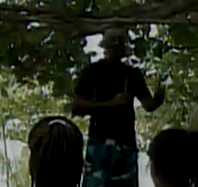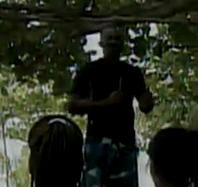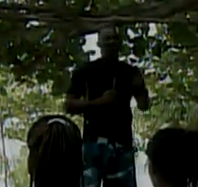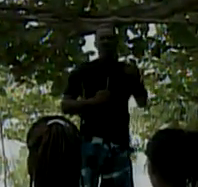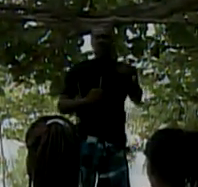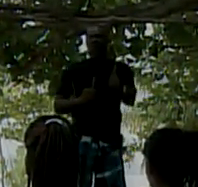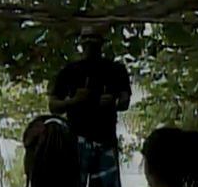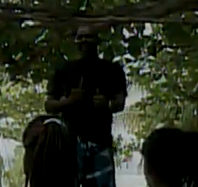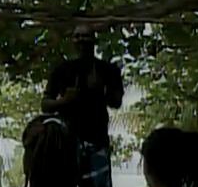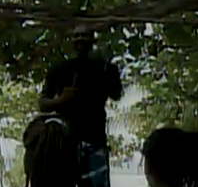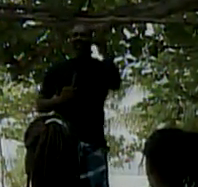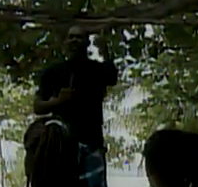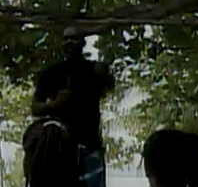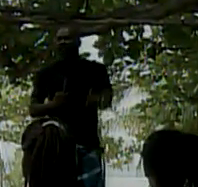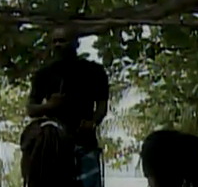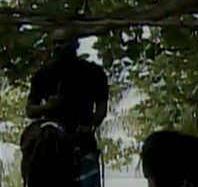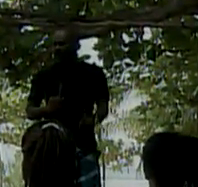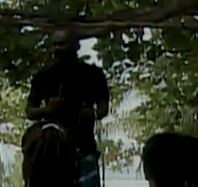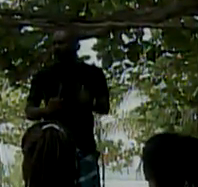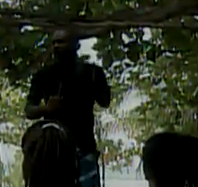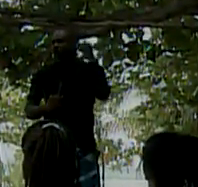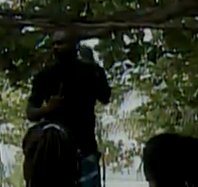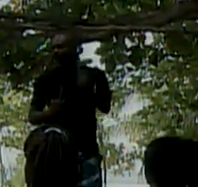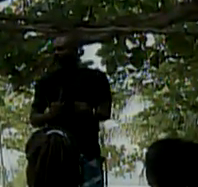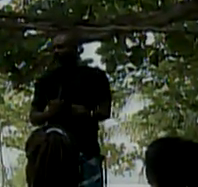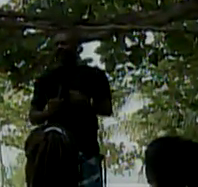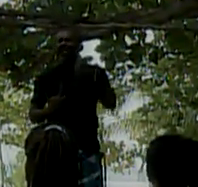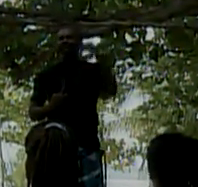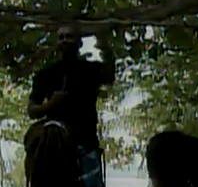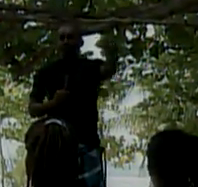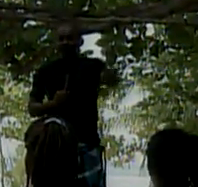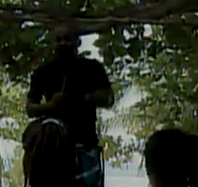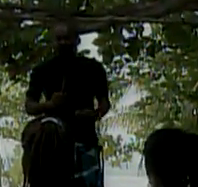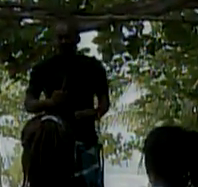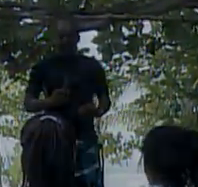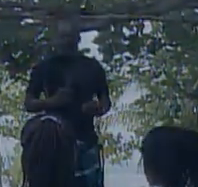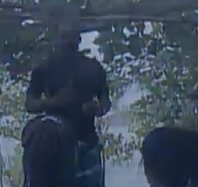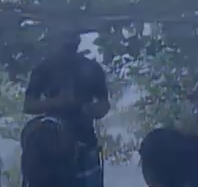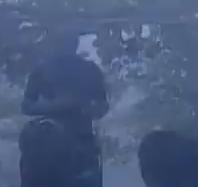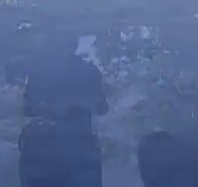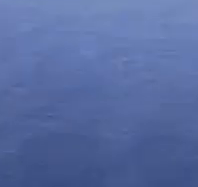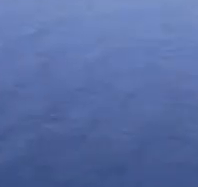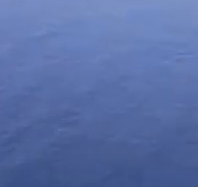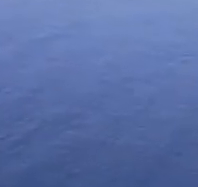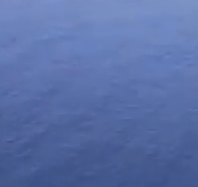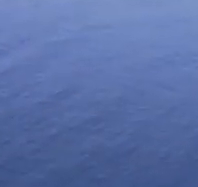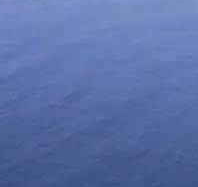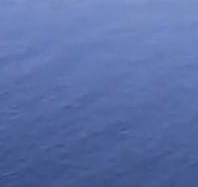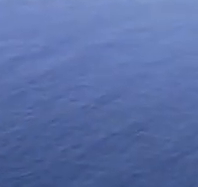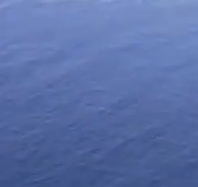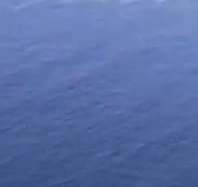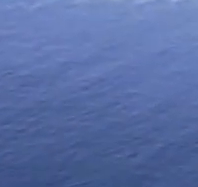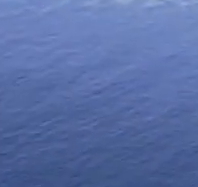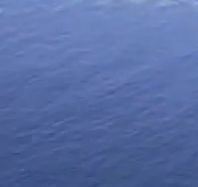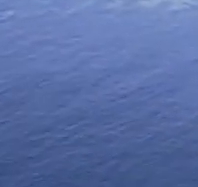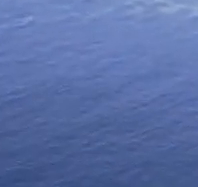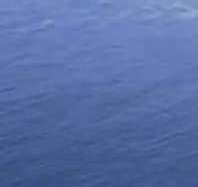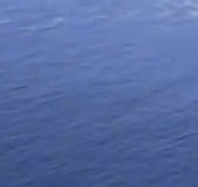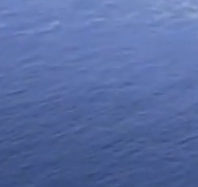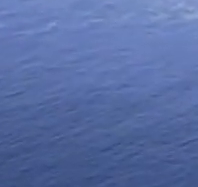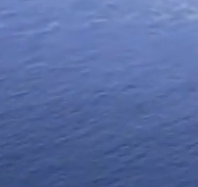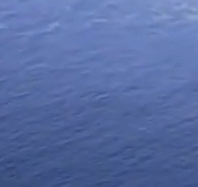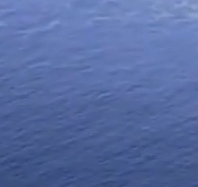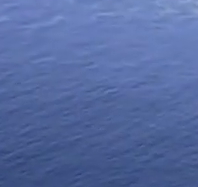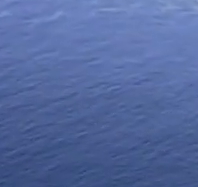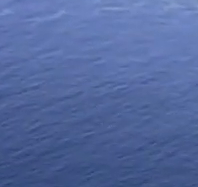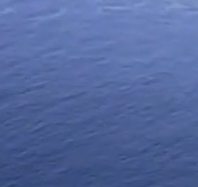Biogen does not refer to Barbados as a green economy. We refer to it as a blue economy. Because Barbados is so small, you can't even see it on